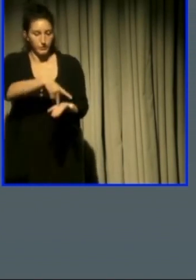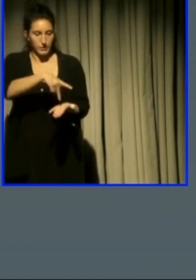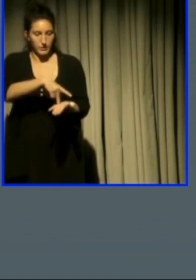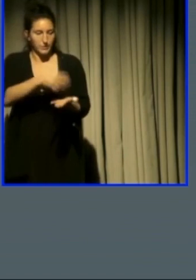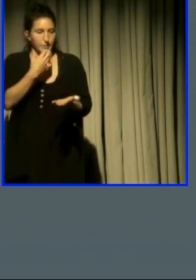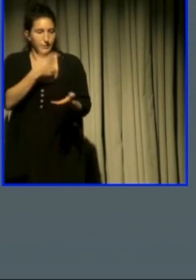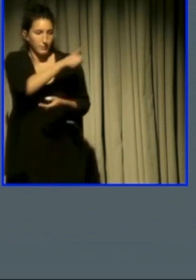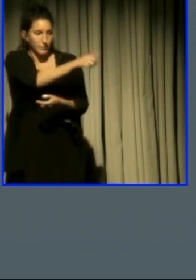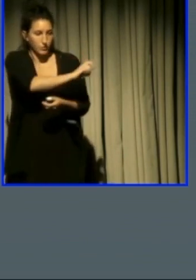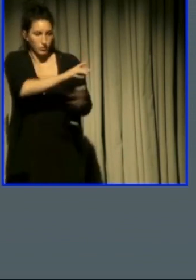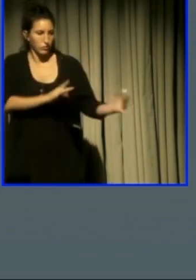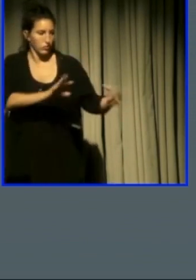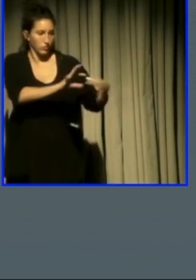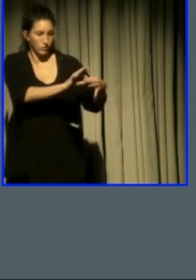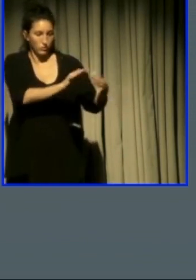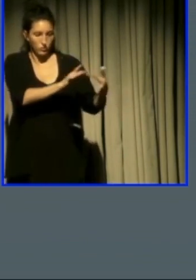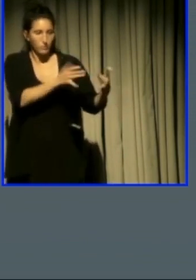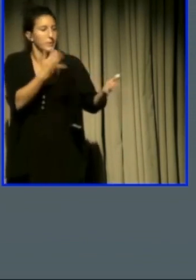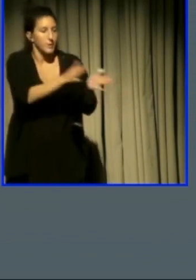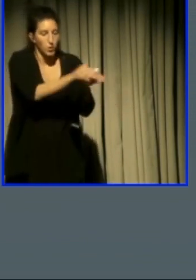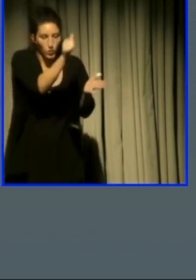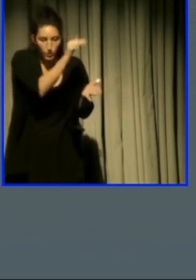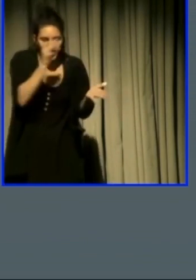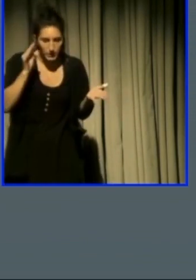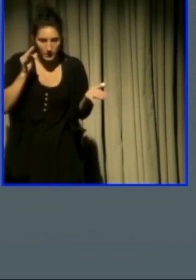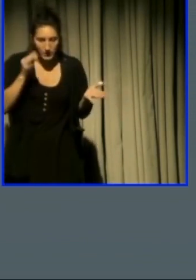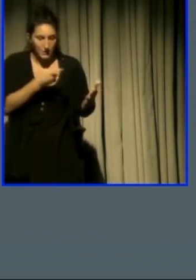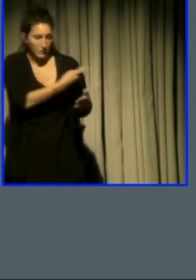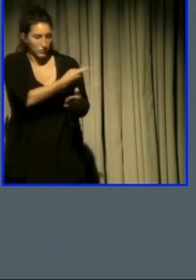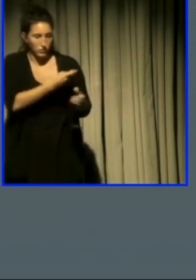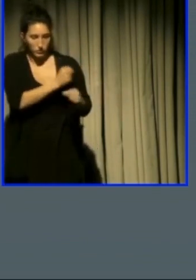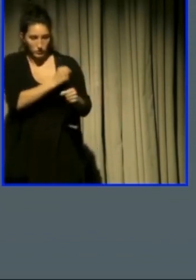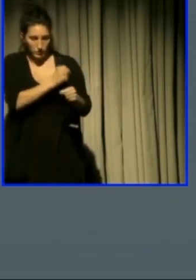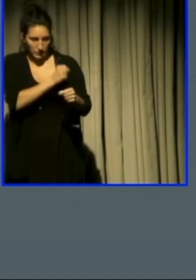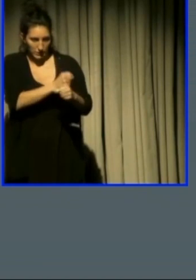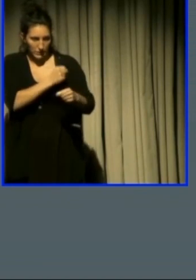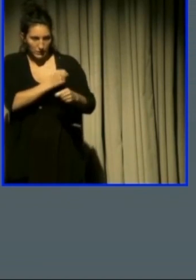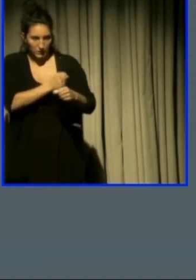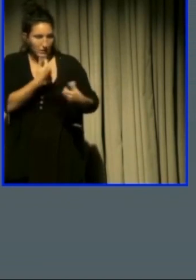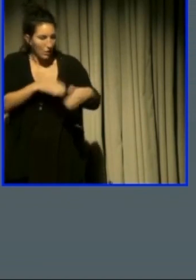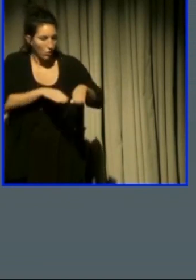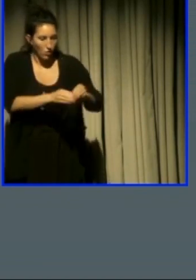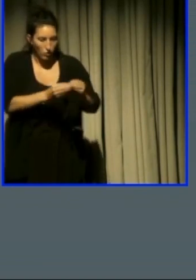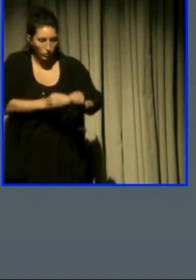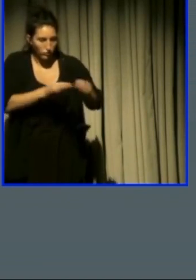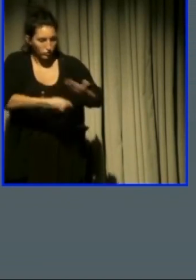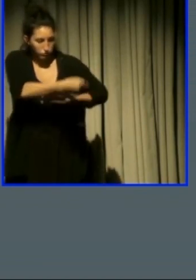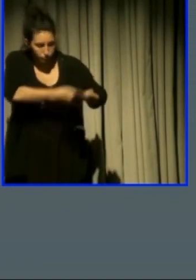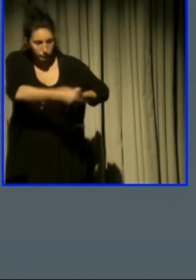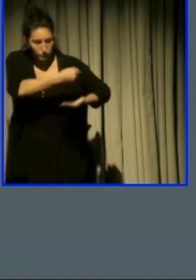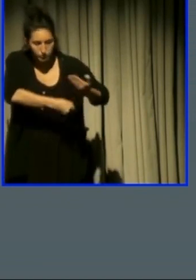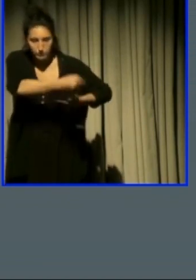and they're working on something together collaboratively. And I think this is really what's going